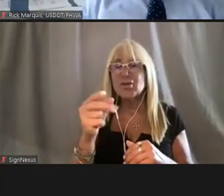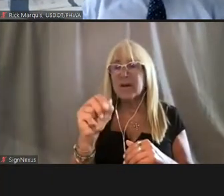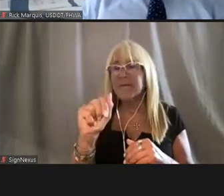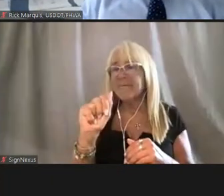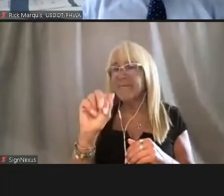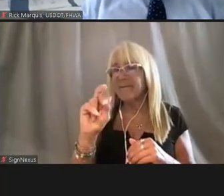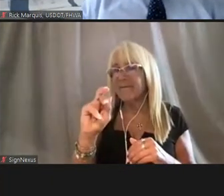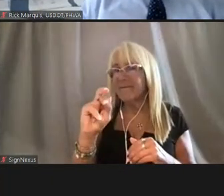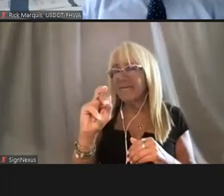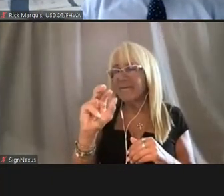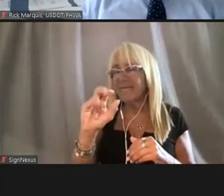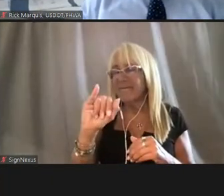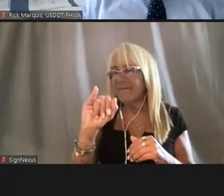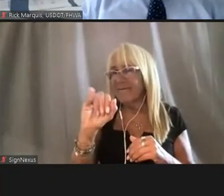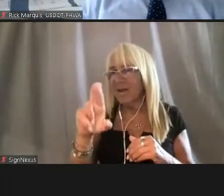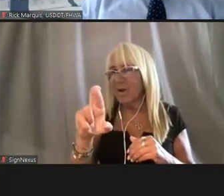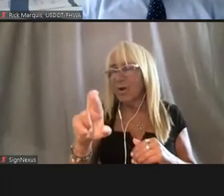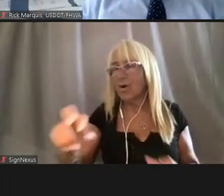Steve Azor